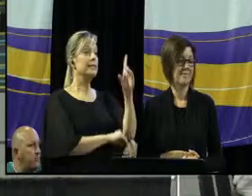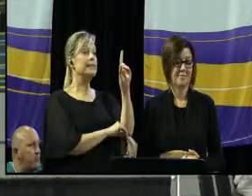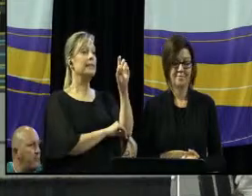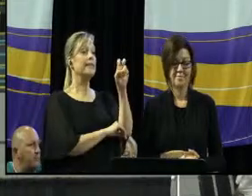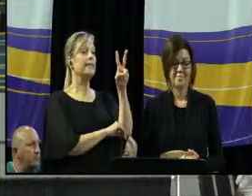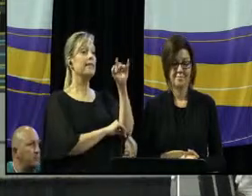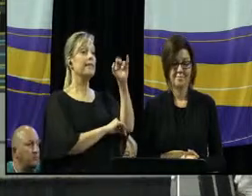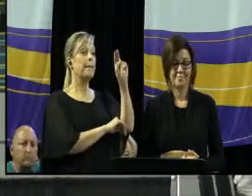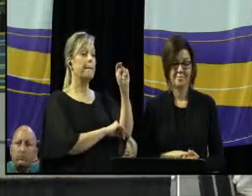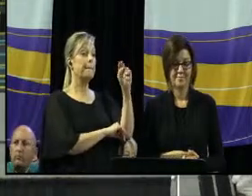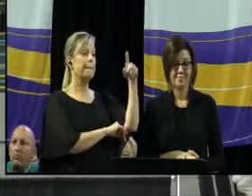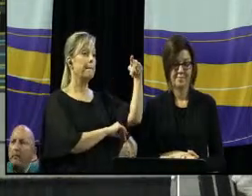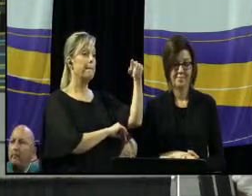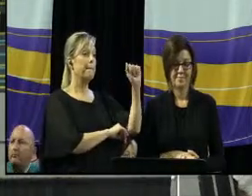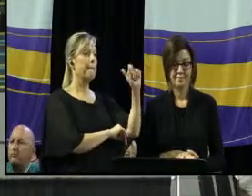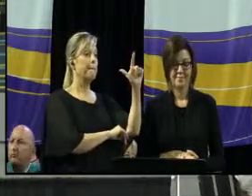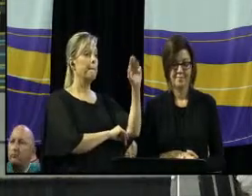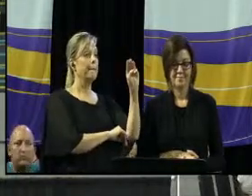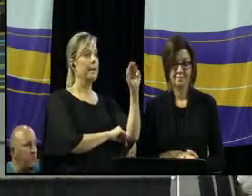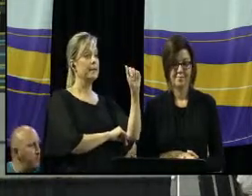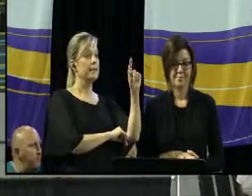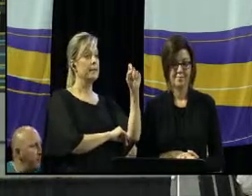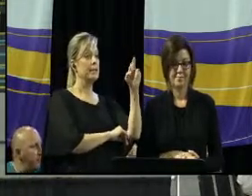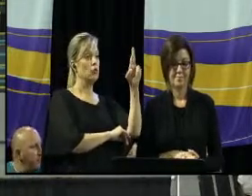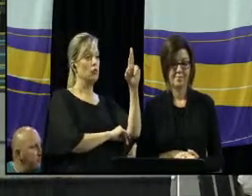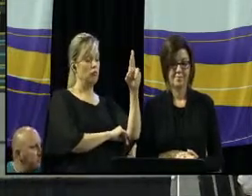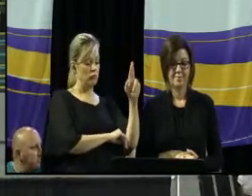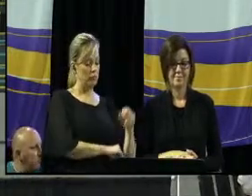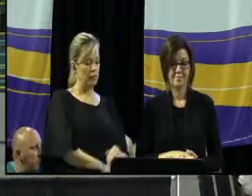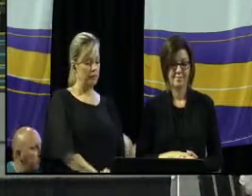Devin Anthony Palmatier.